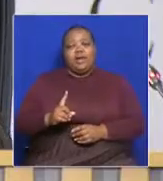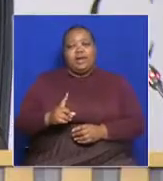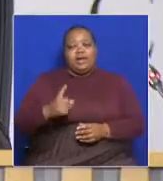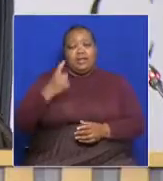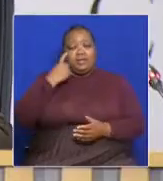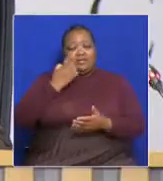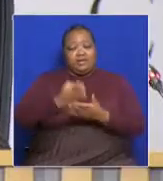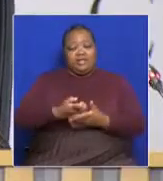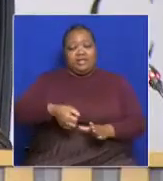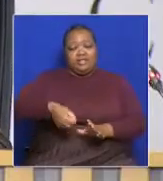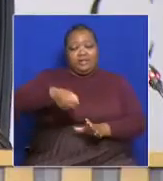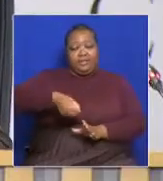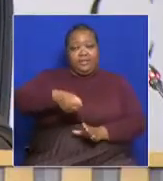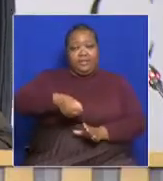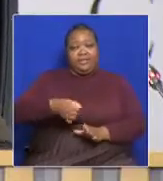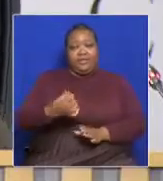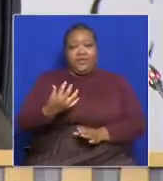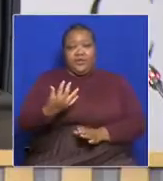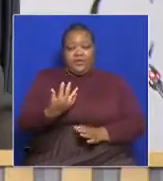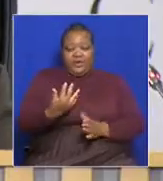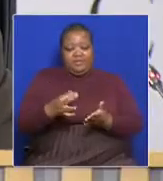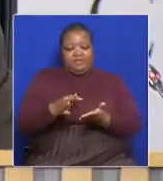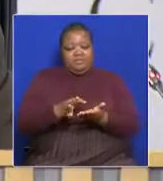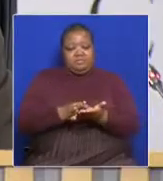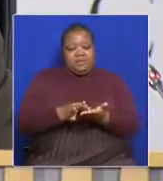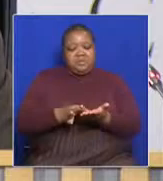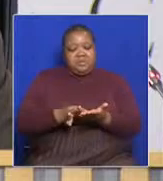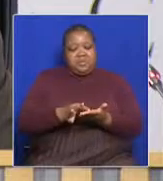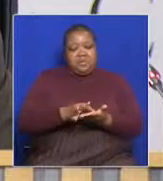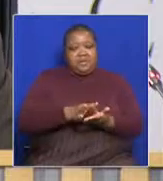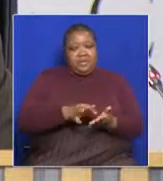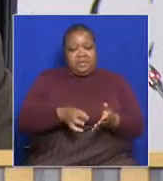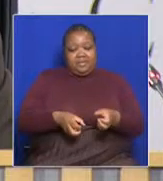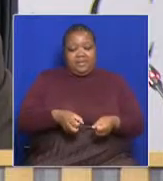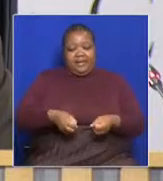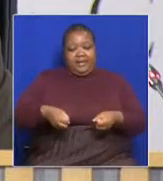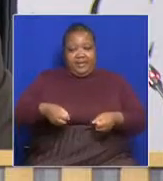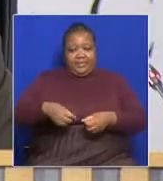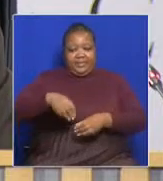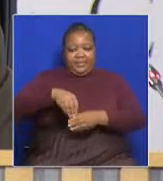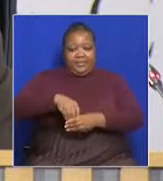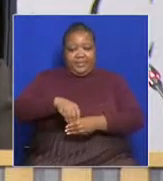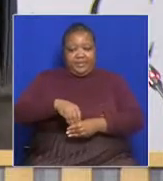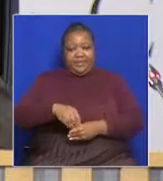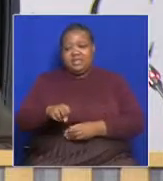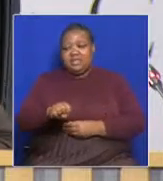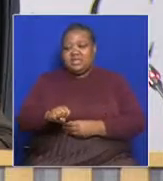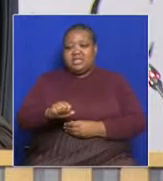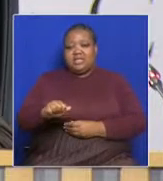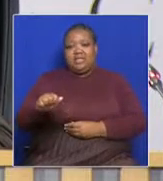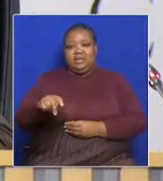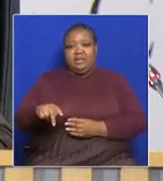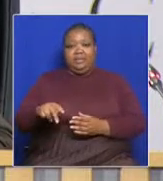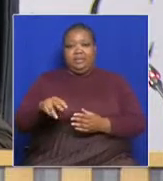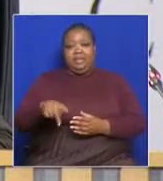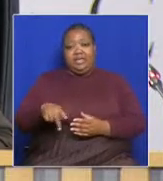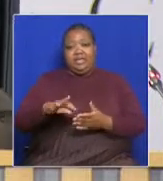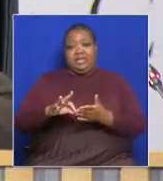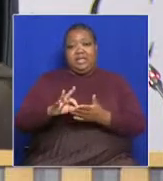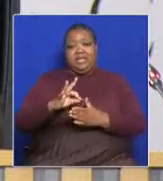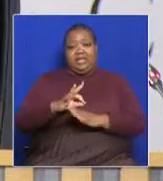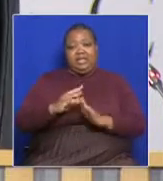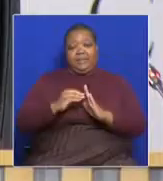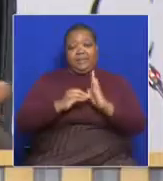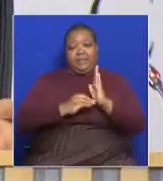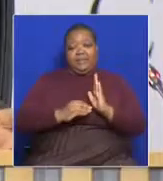5 smaller exhibit bags. That should have been entered in the SAP 13 as well, because now when I took it to the lab, I was not mindful